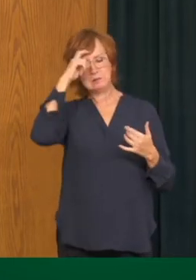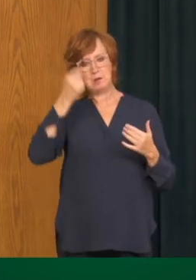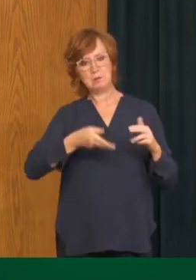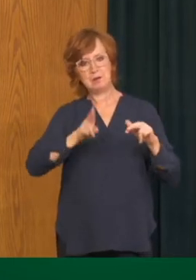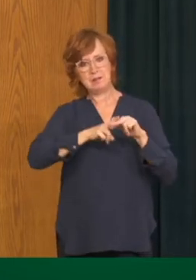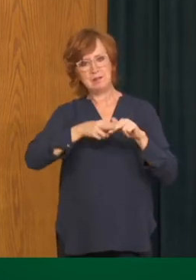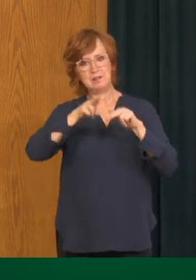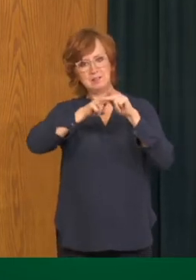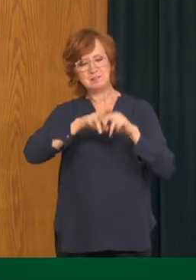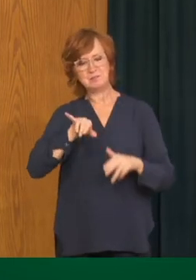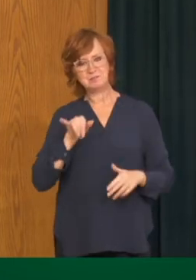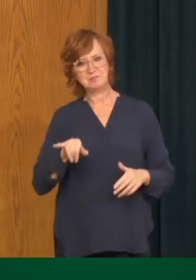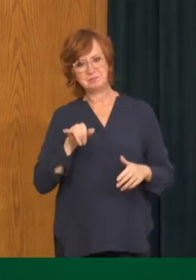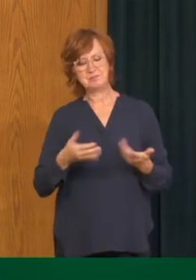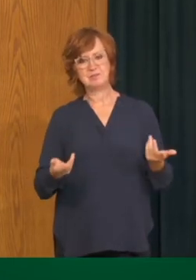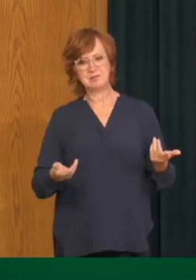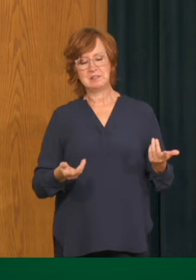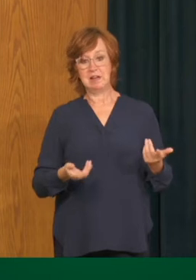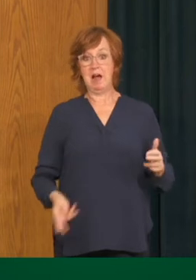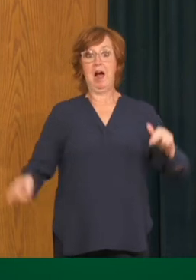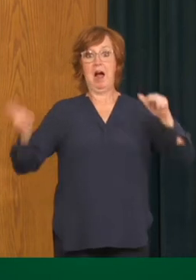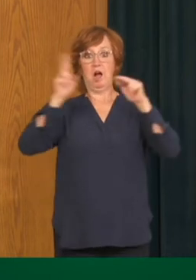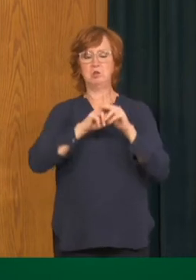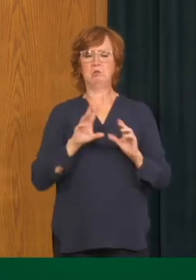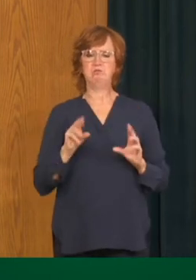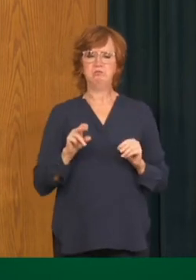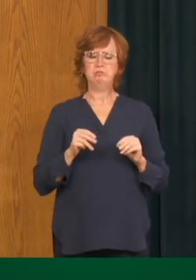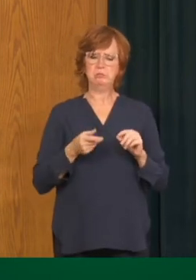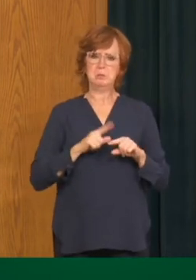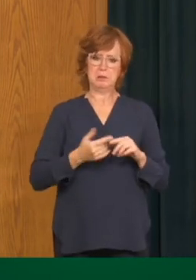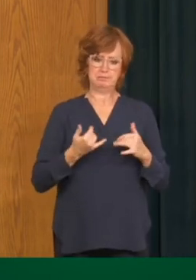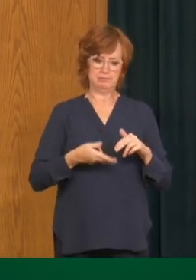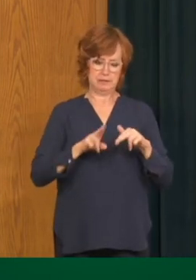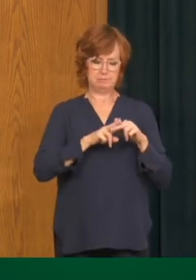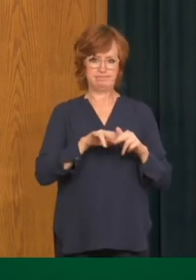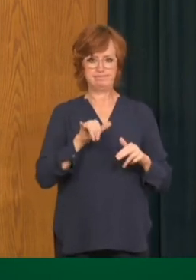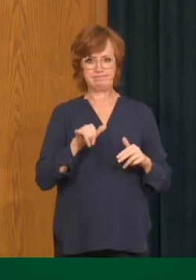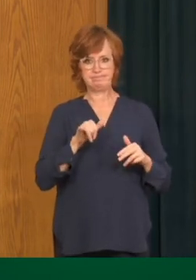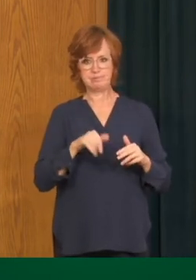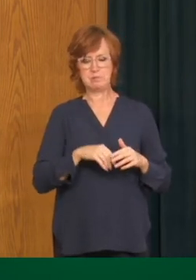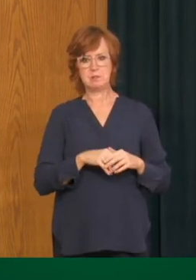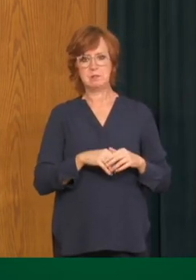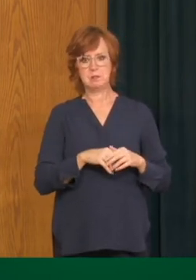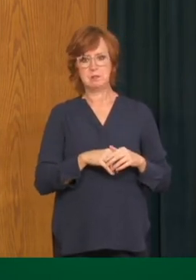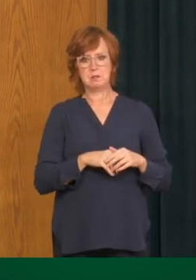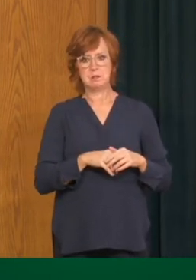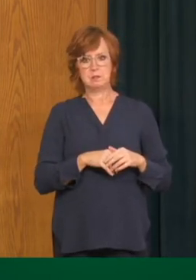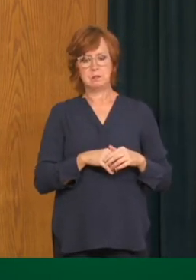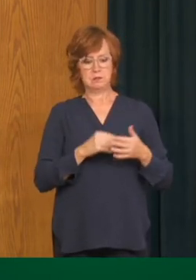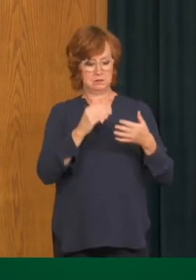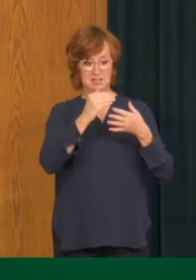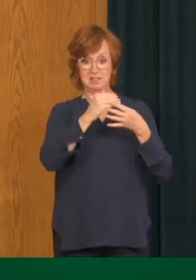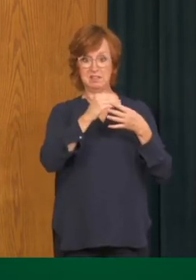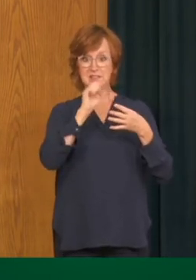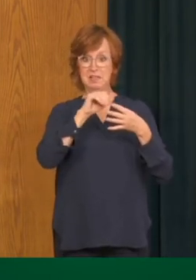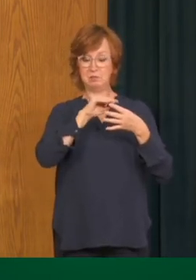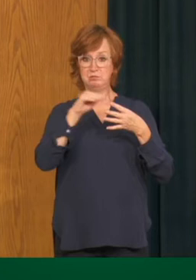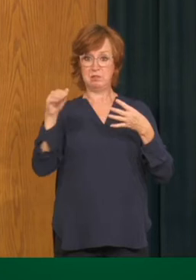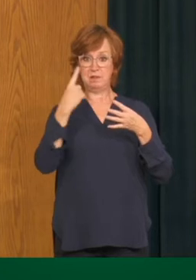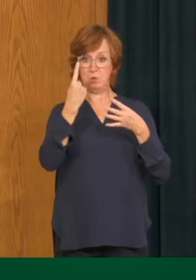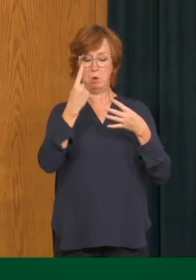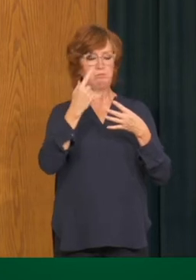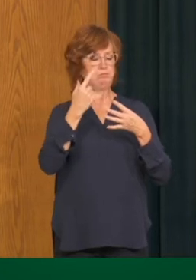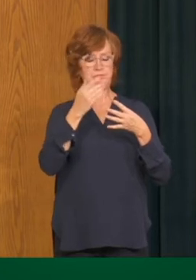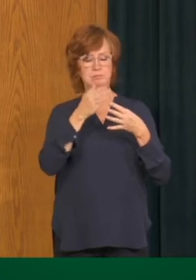community transmission, which is still low, but it's an increase that is expected as part of the reopening of various